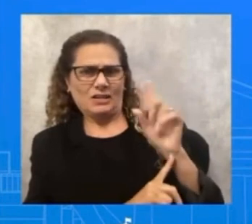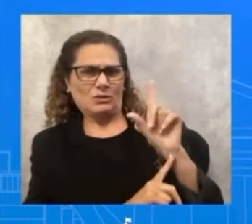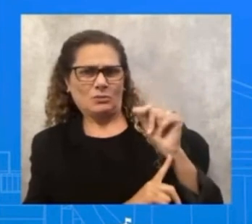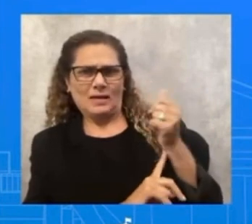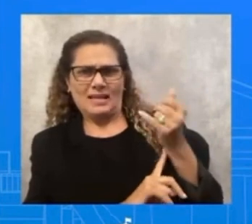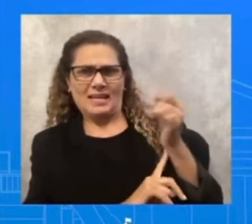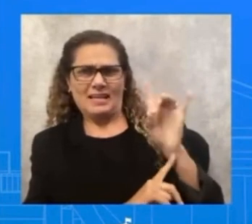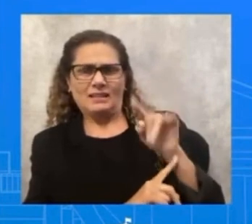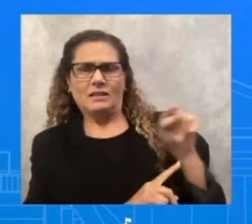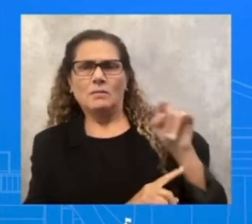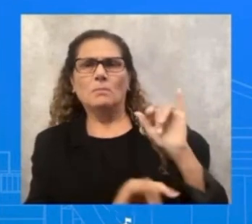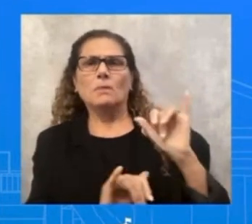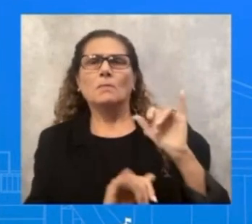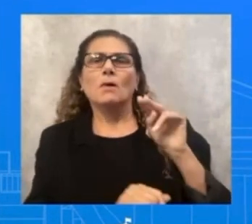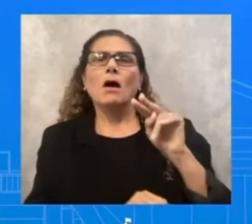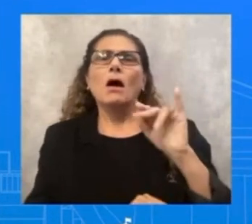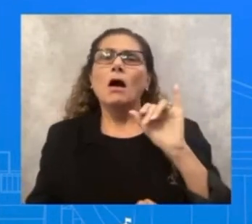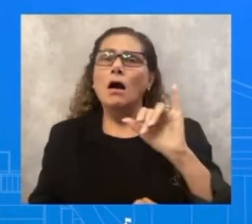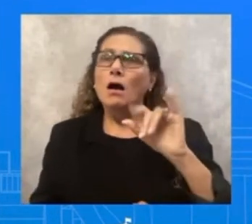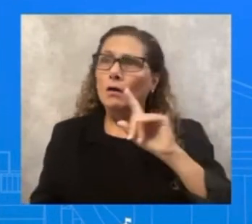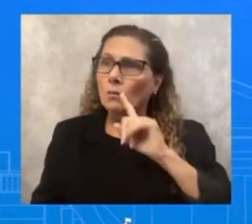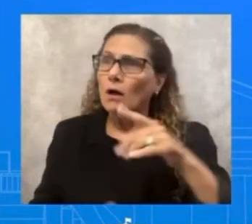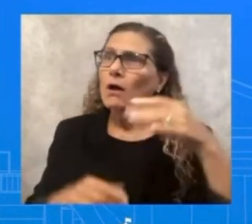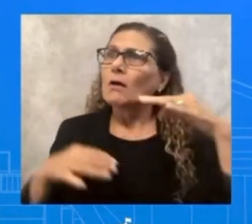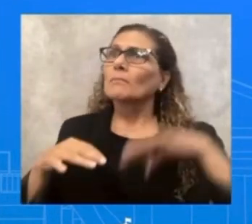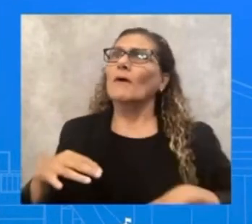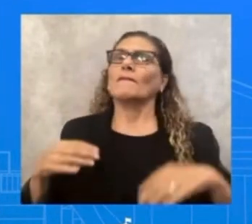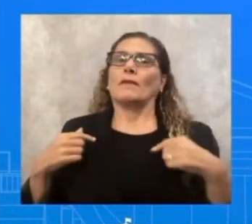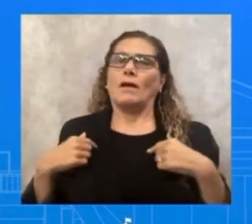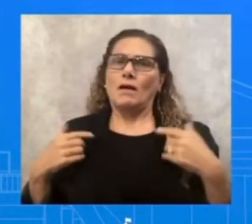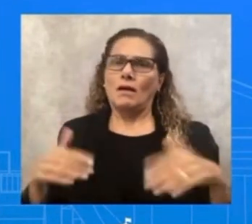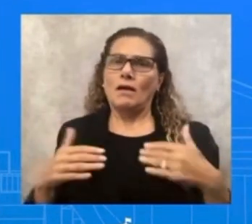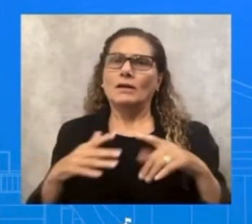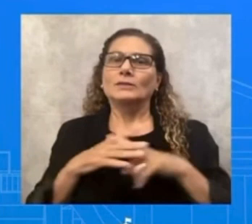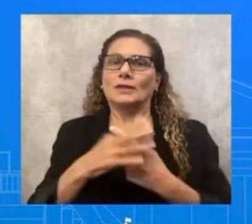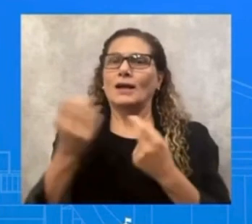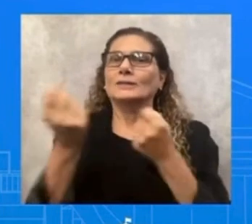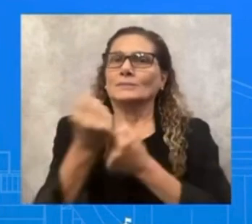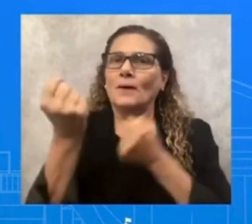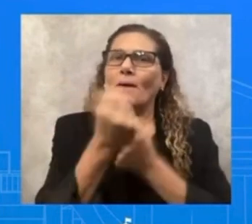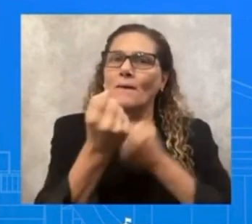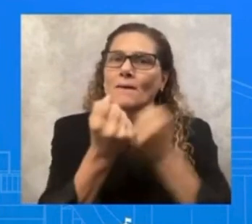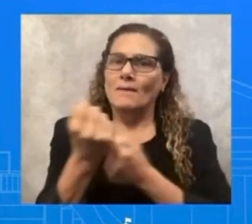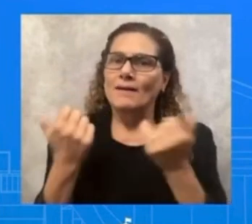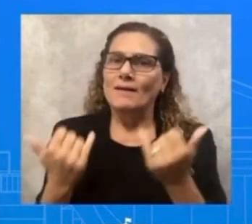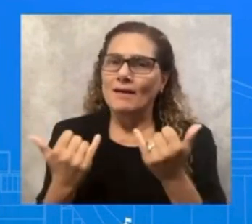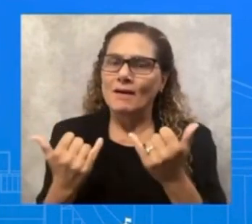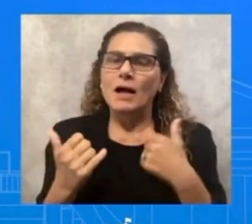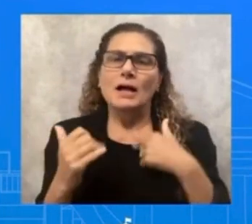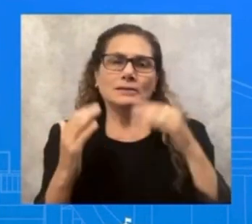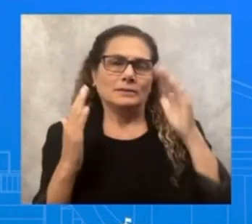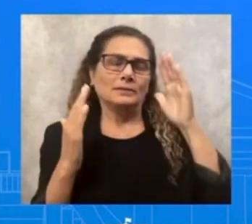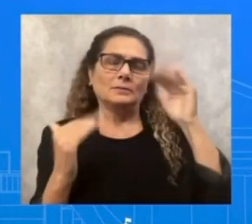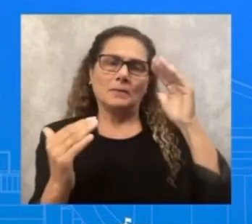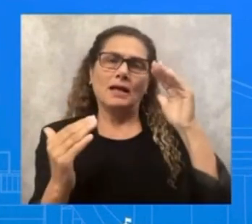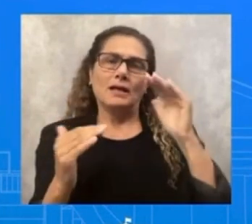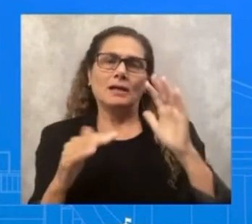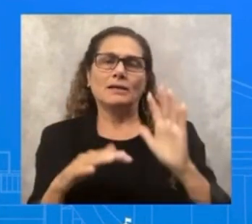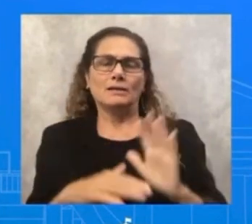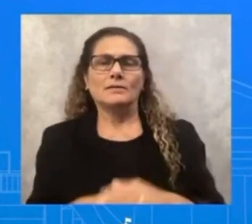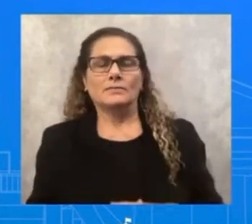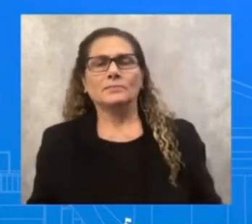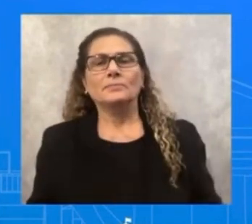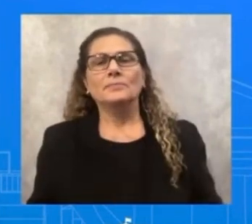and really rose up to defend the law. So we expect, my expectation is that as we implement these provisions,